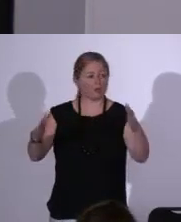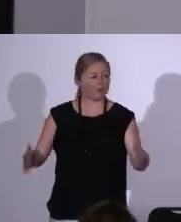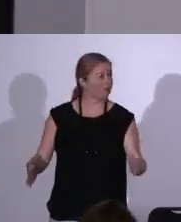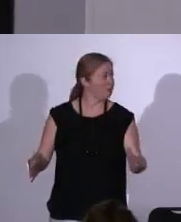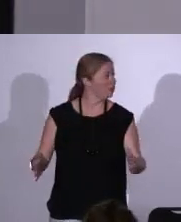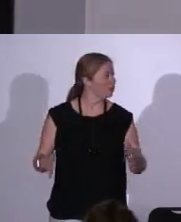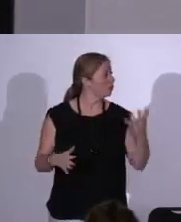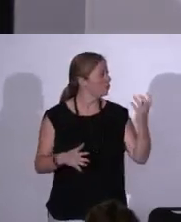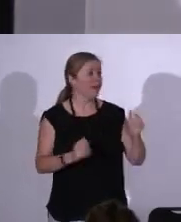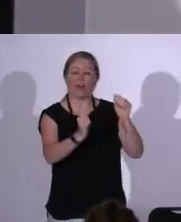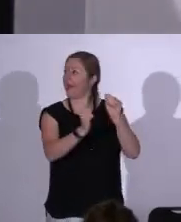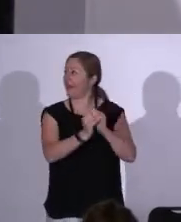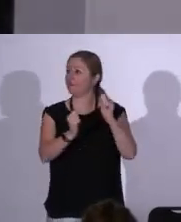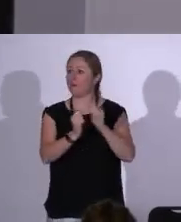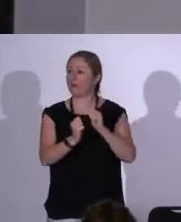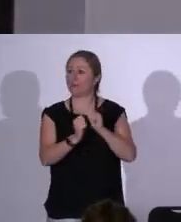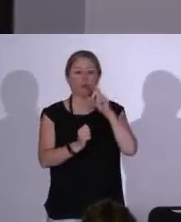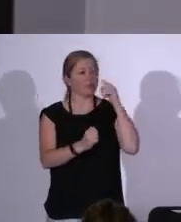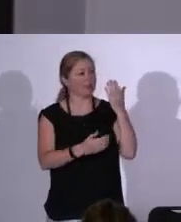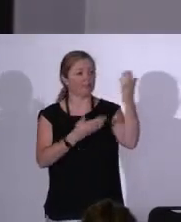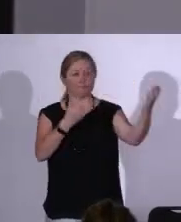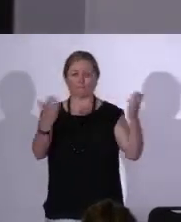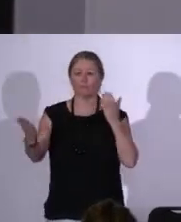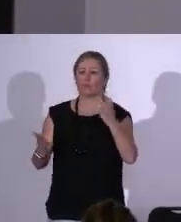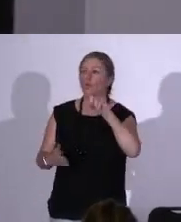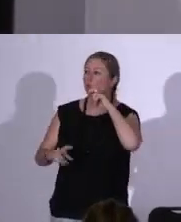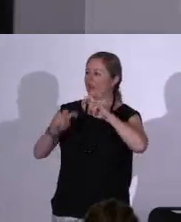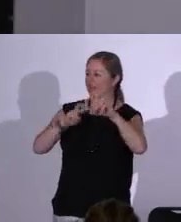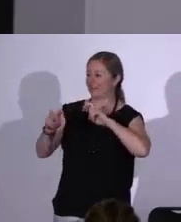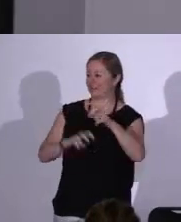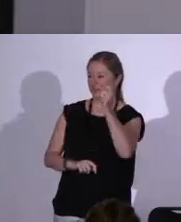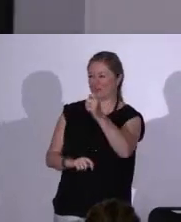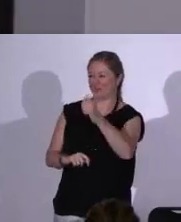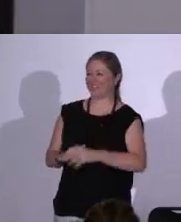if they brought the paper, on tables, and we'll have a little activity in a few minutes.